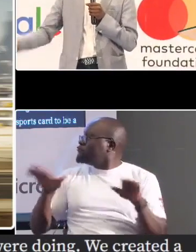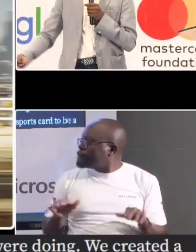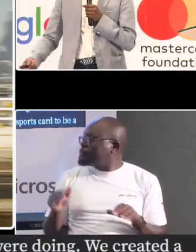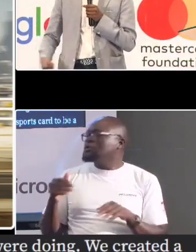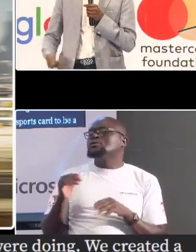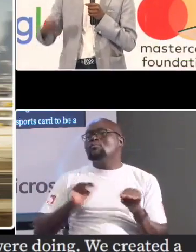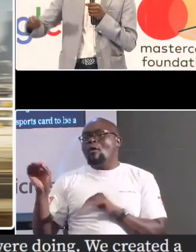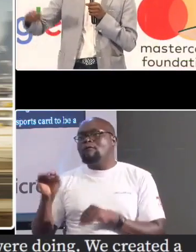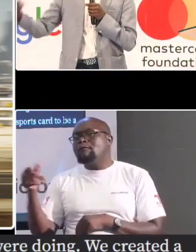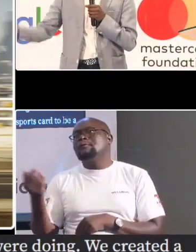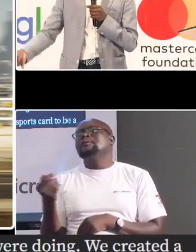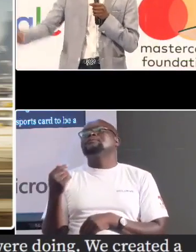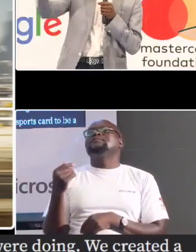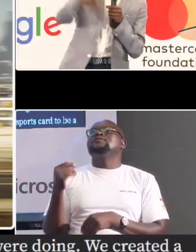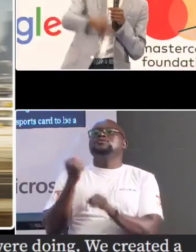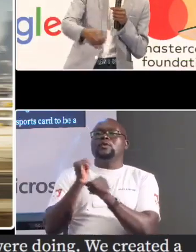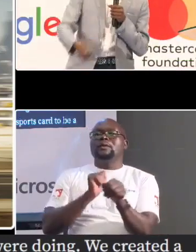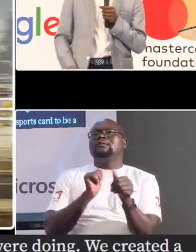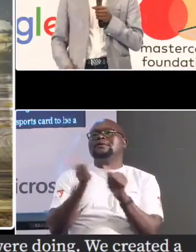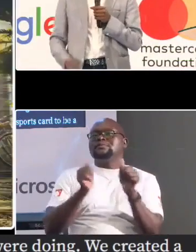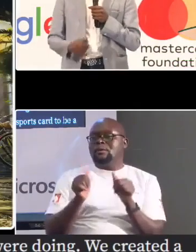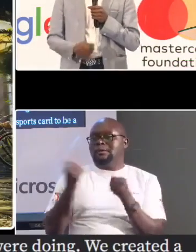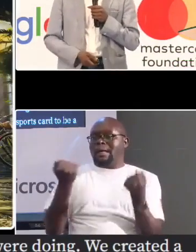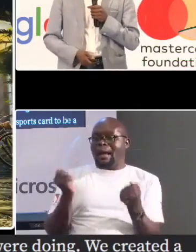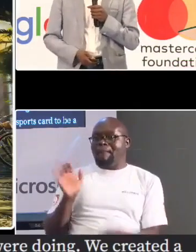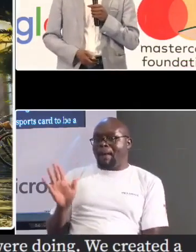to work. She's doing sports in the car.